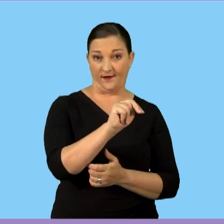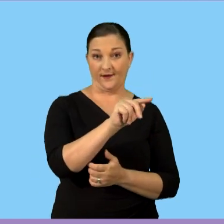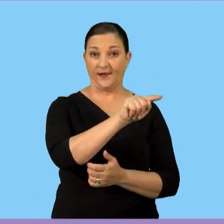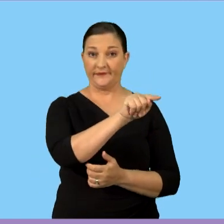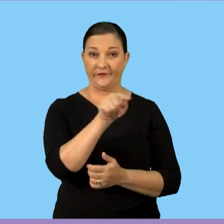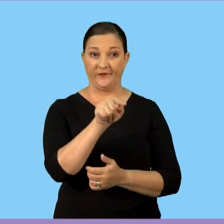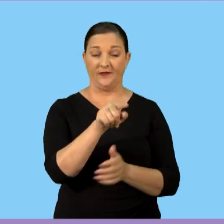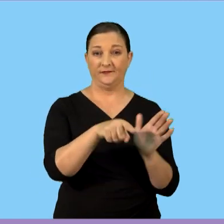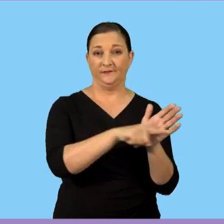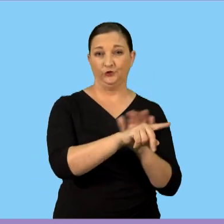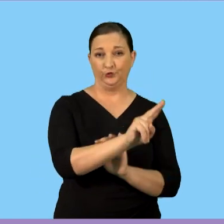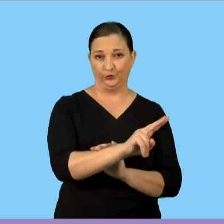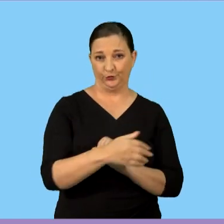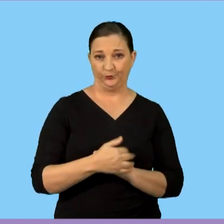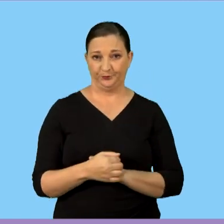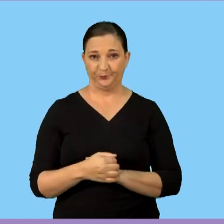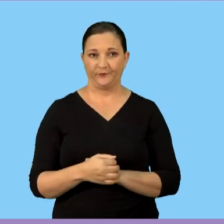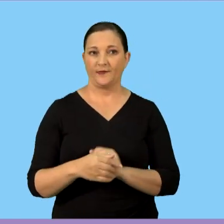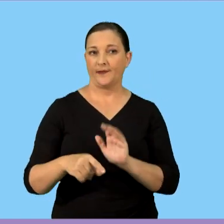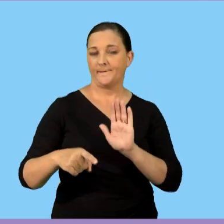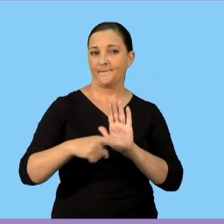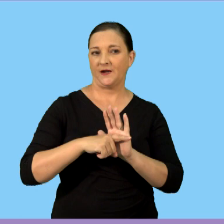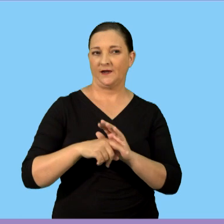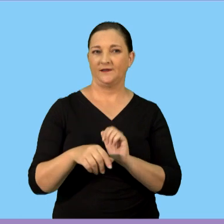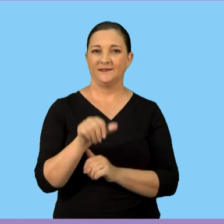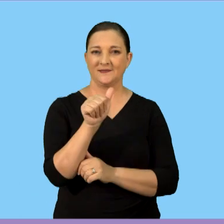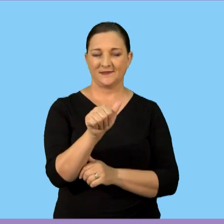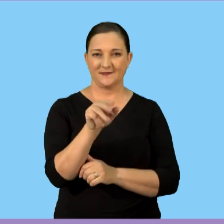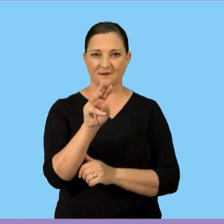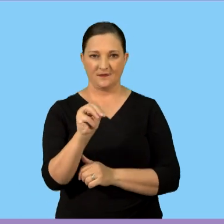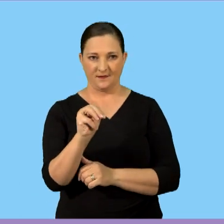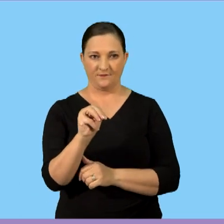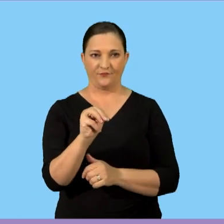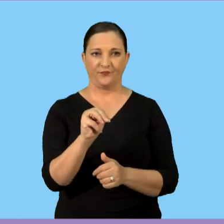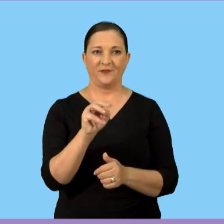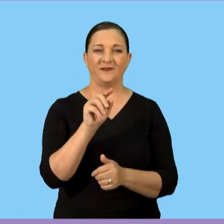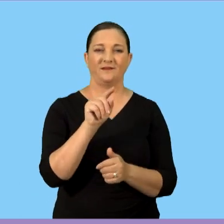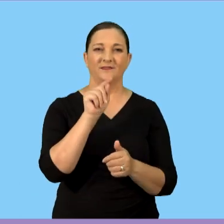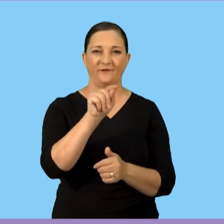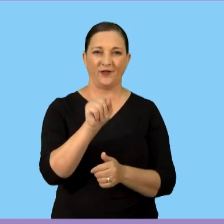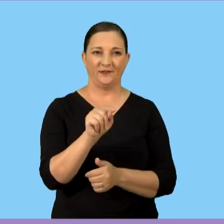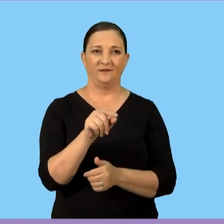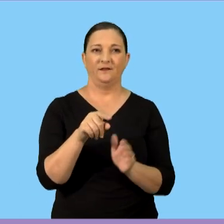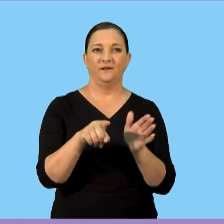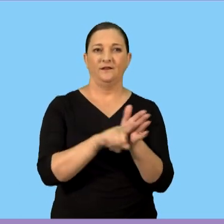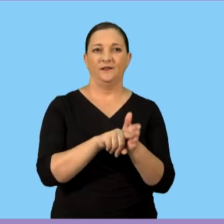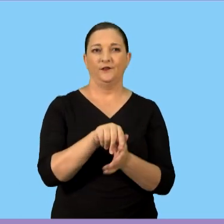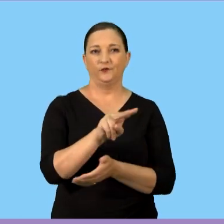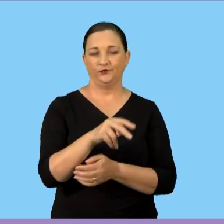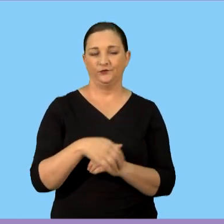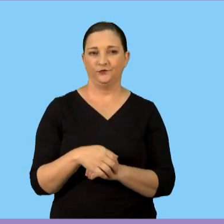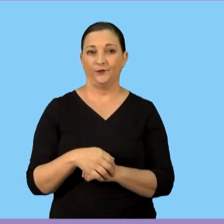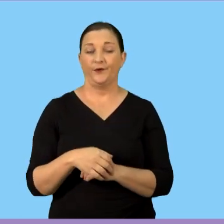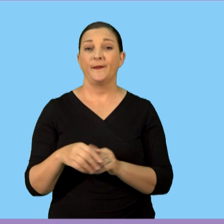have 4n divided by negative 2 minus 6m divided by